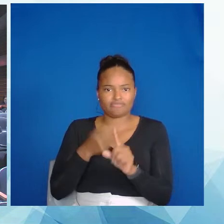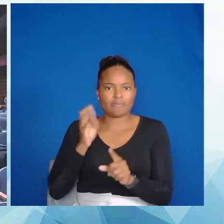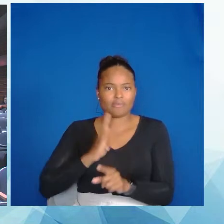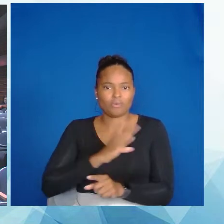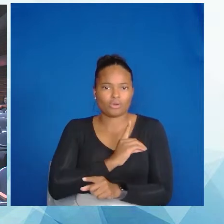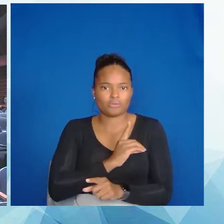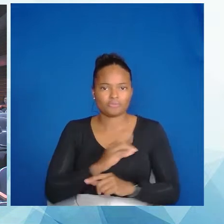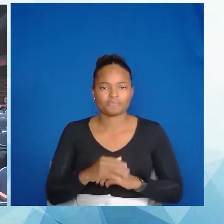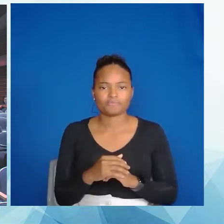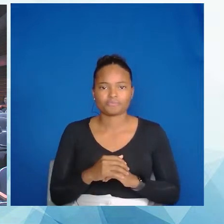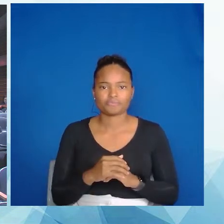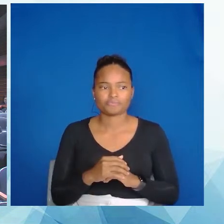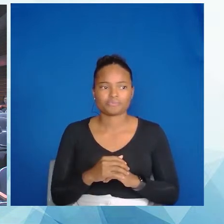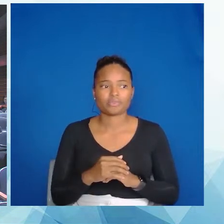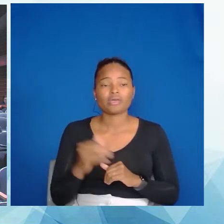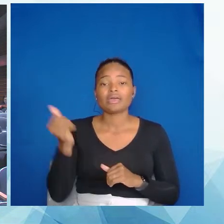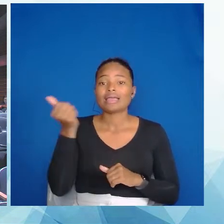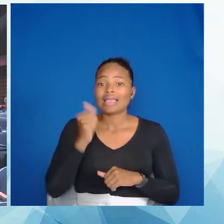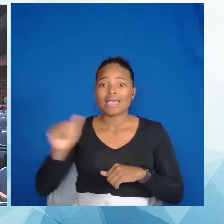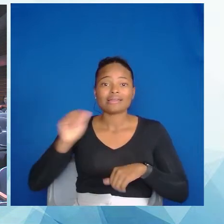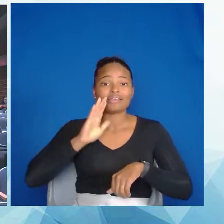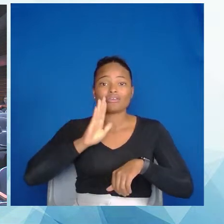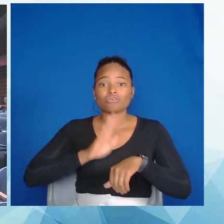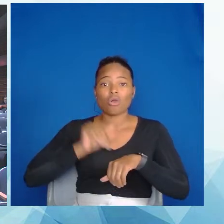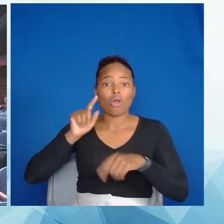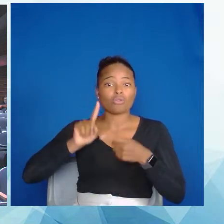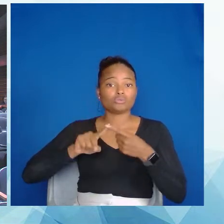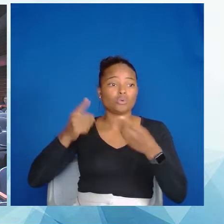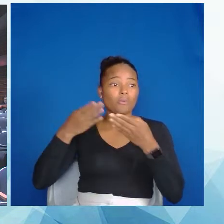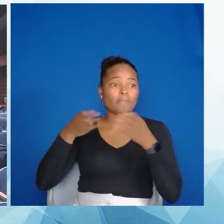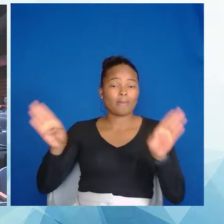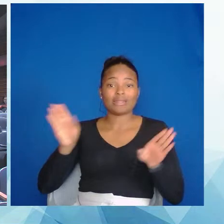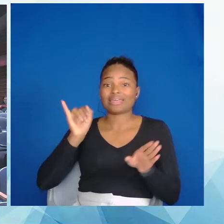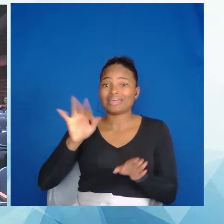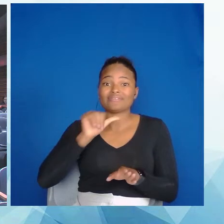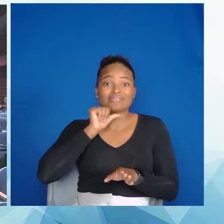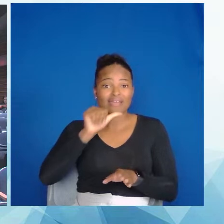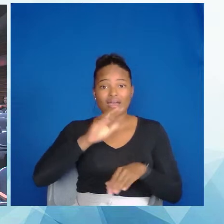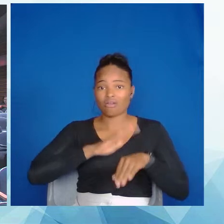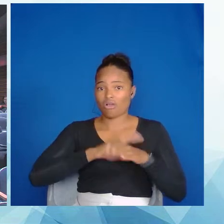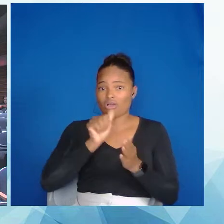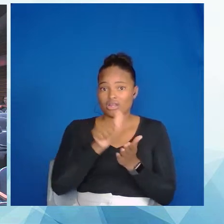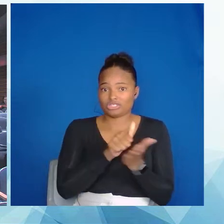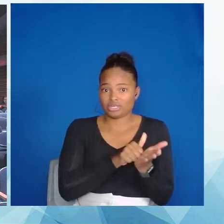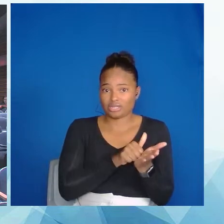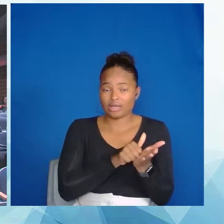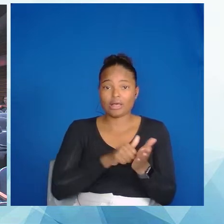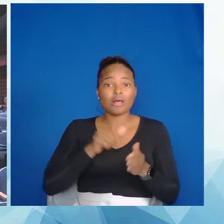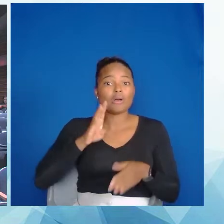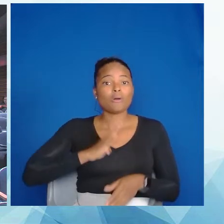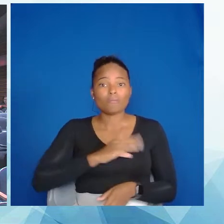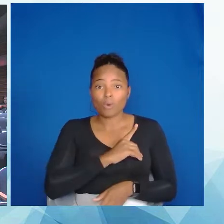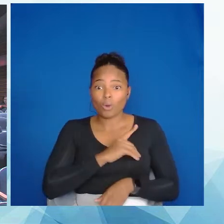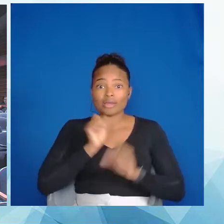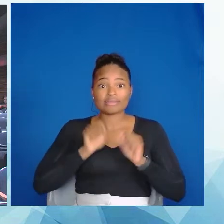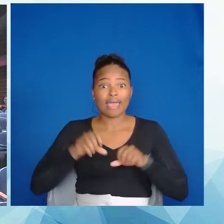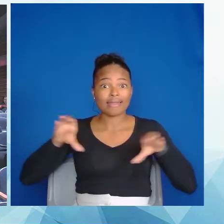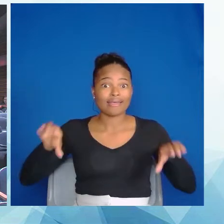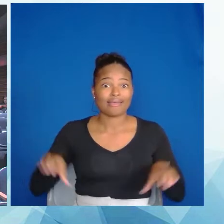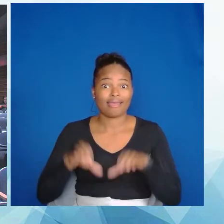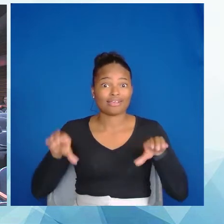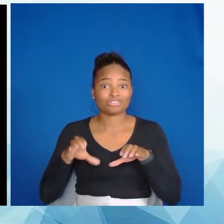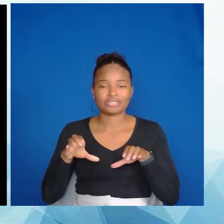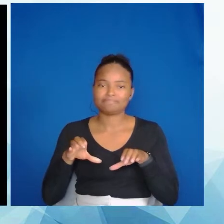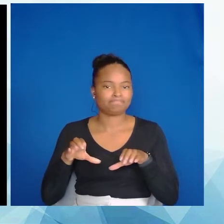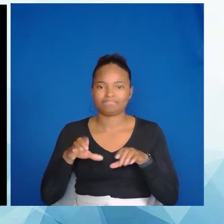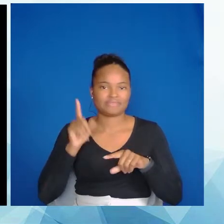In a call to the public, if it's not an already agendized item, the board cannot take any action except at the